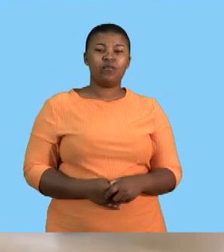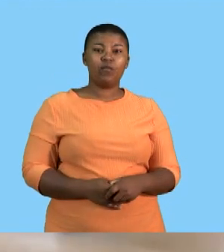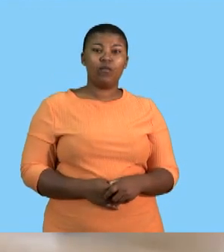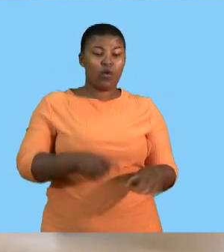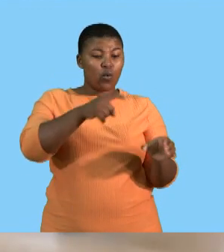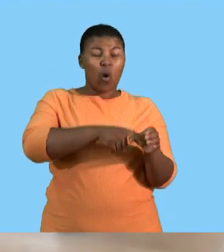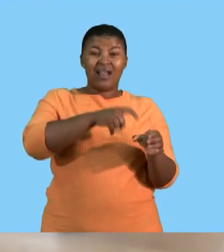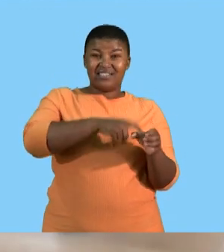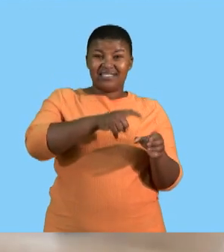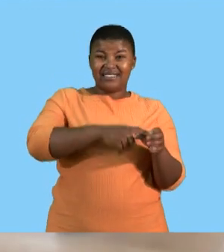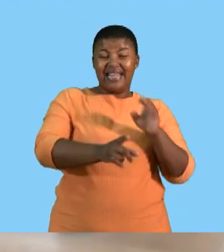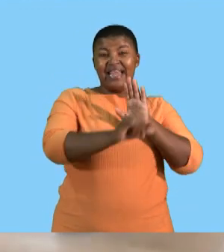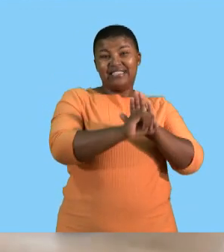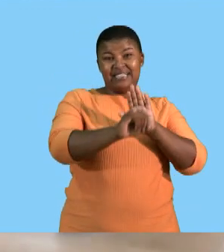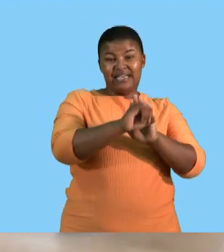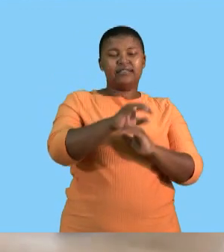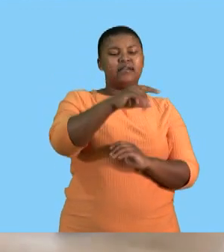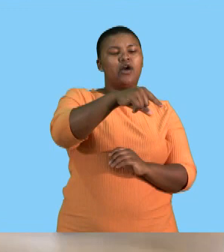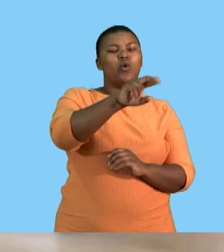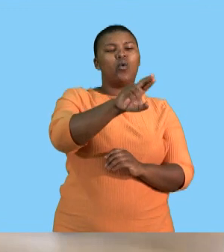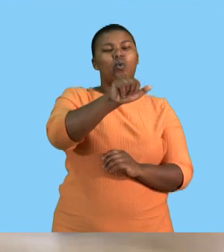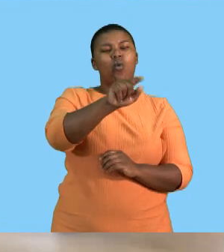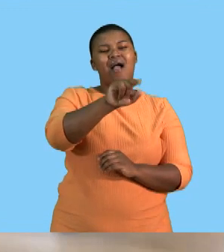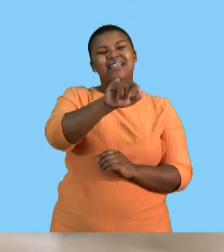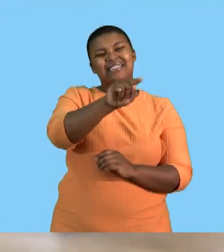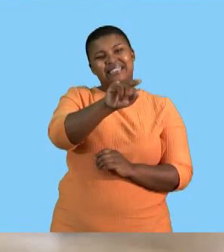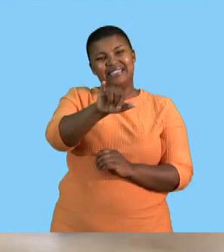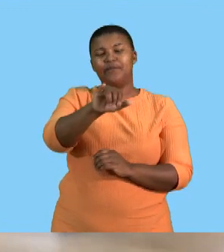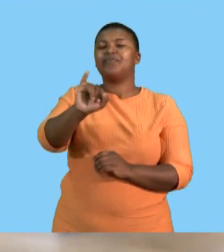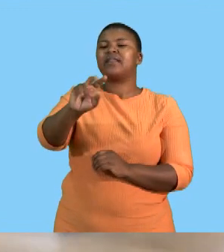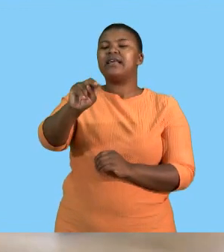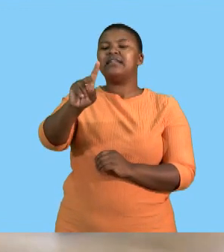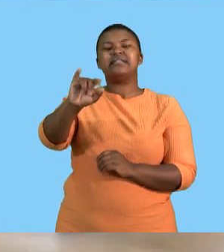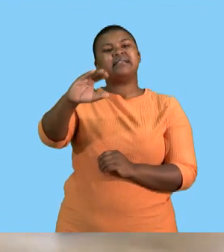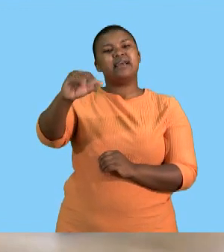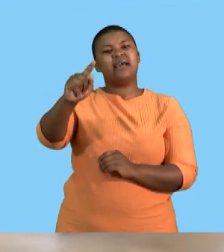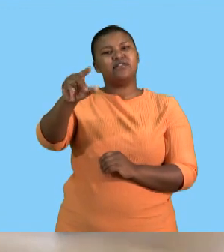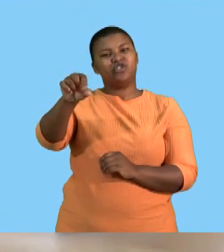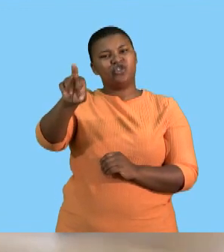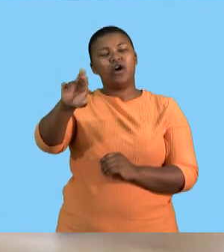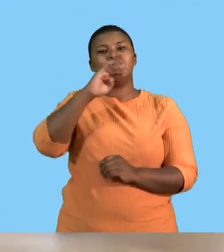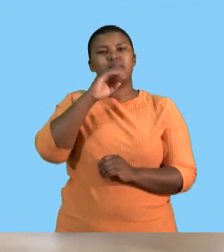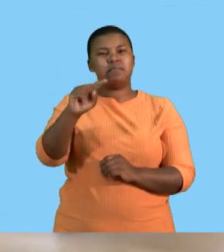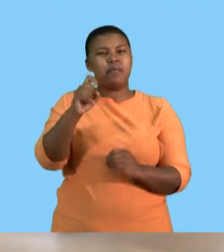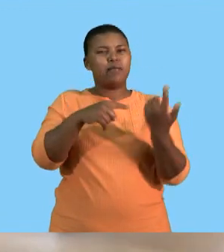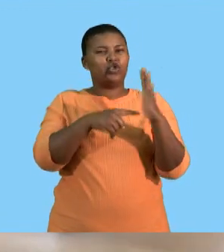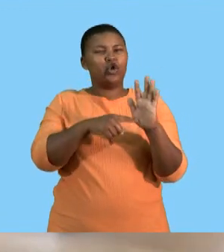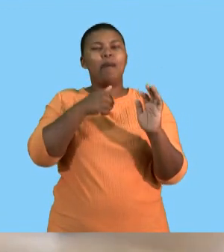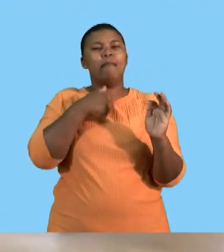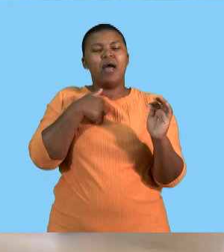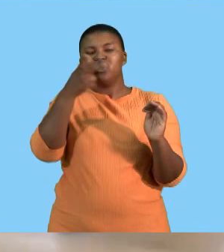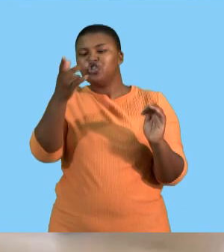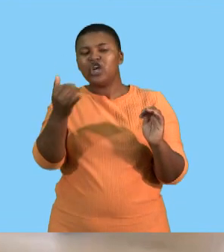good job, they are delivering quality work? So the term quality indicators tells me